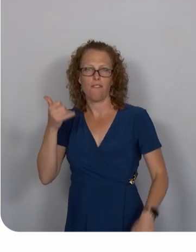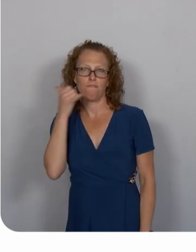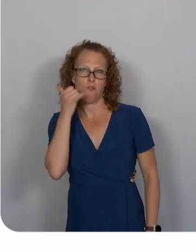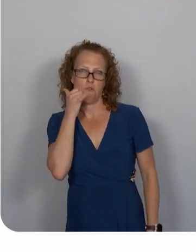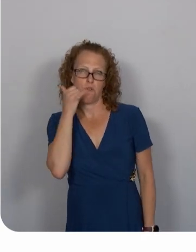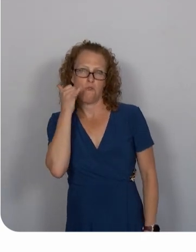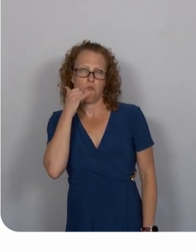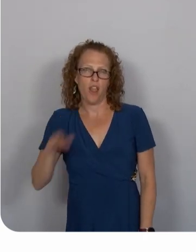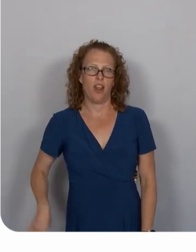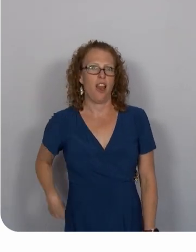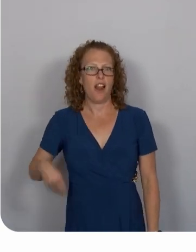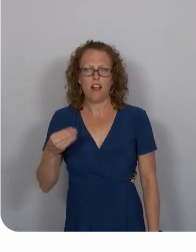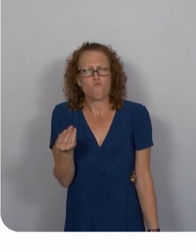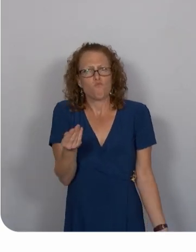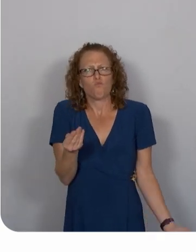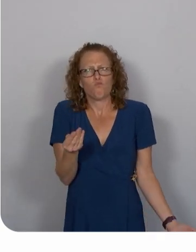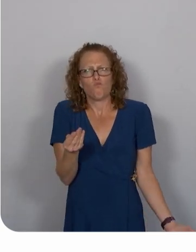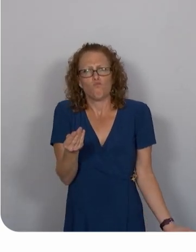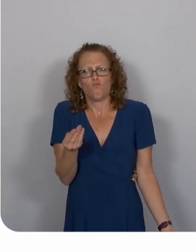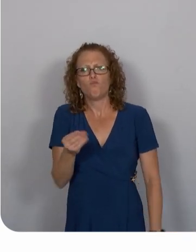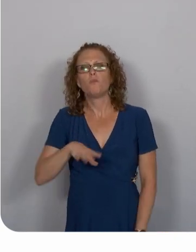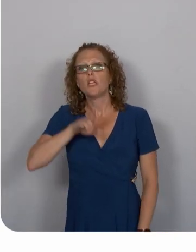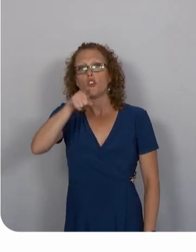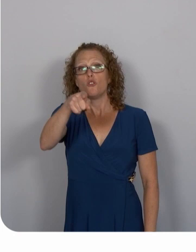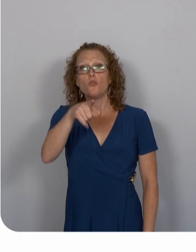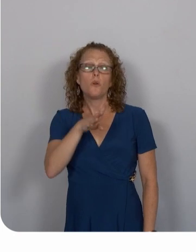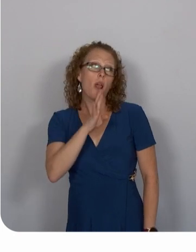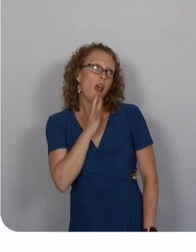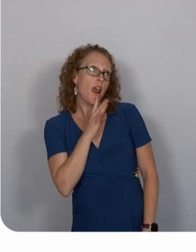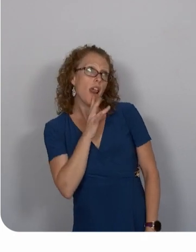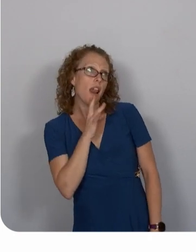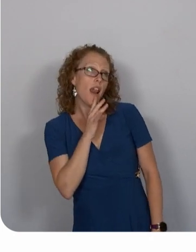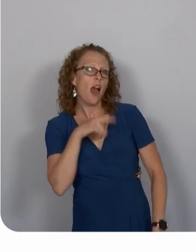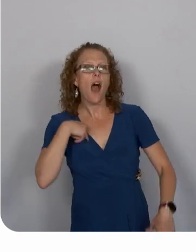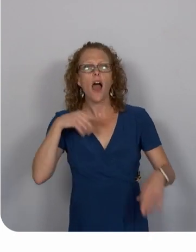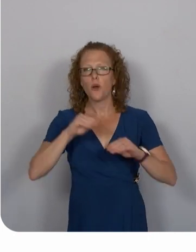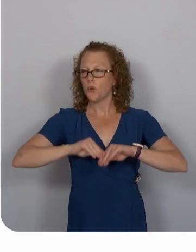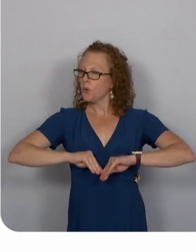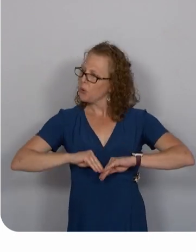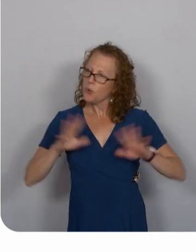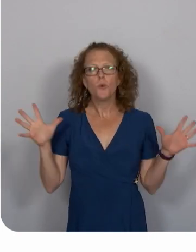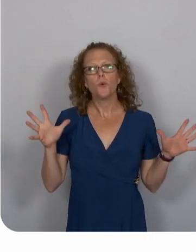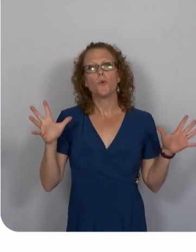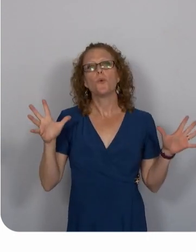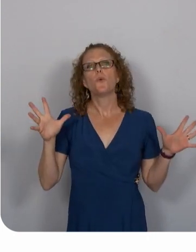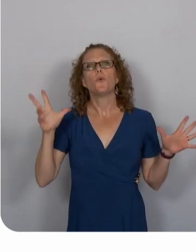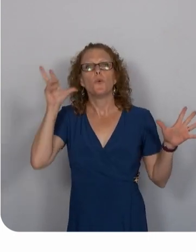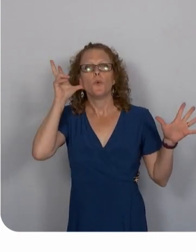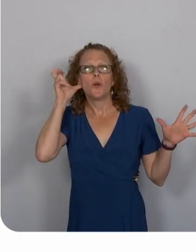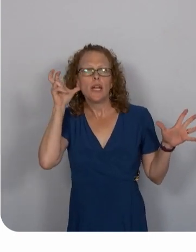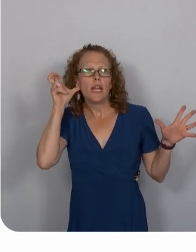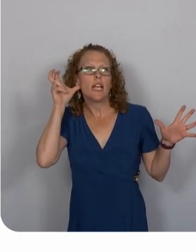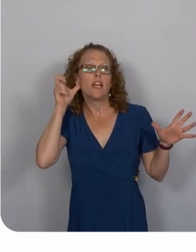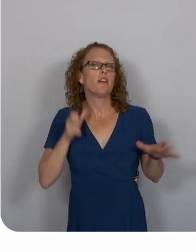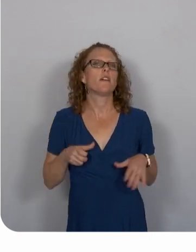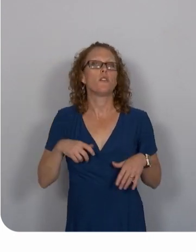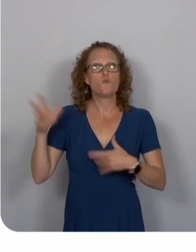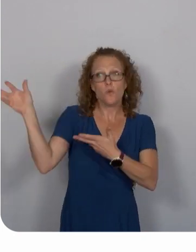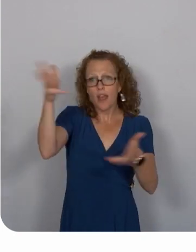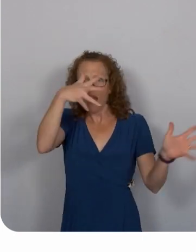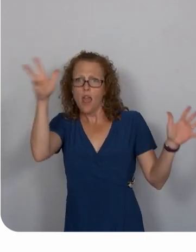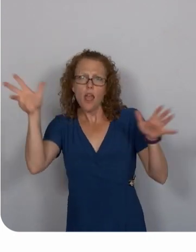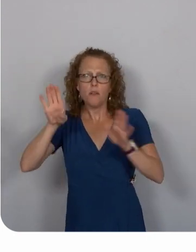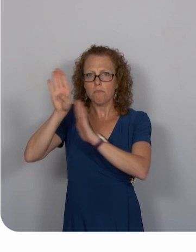Your voice comes through crystal clear, even in windy or noisy